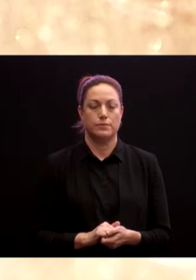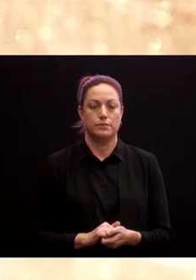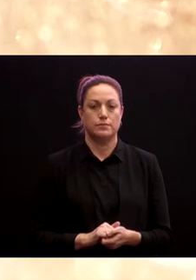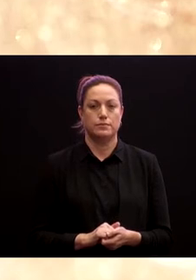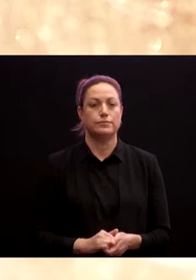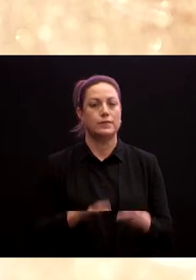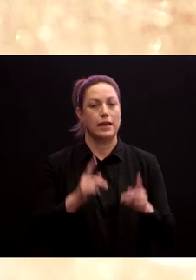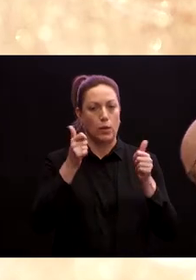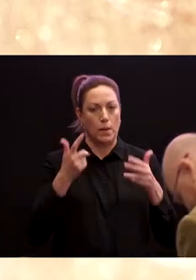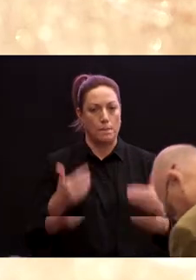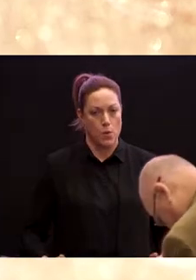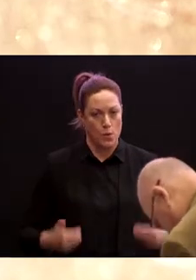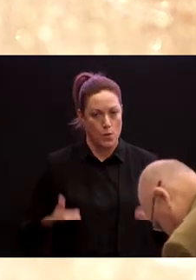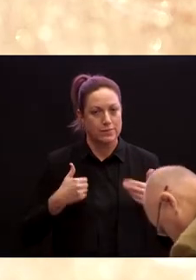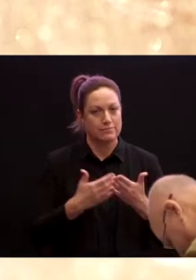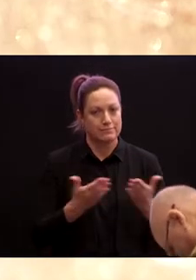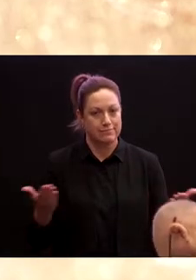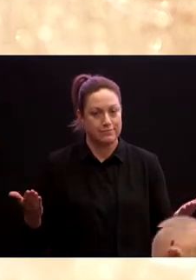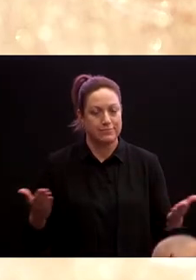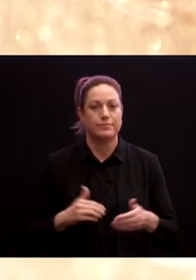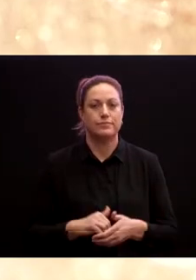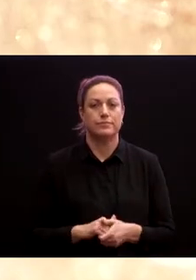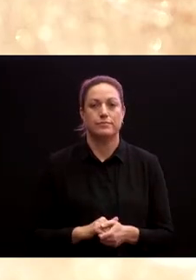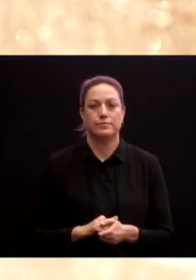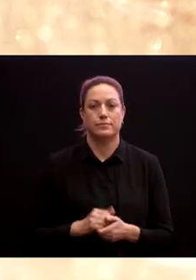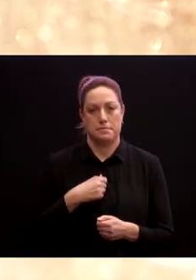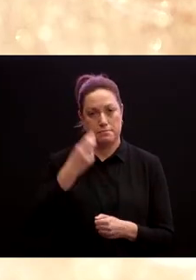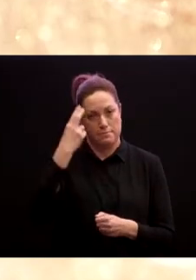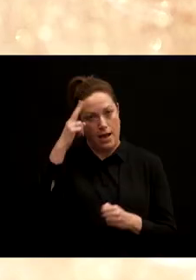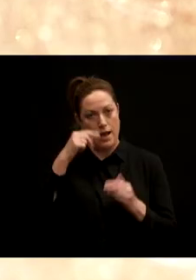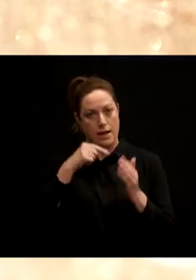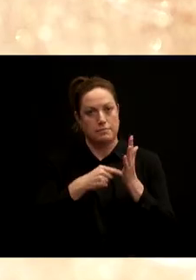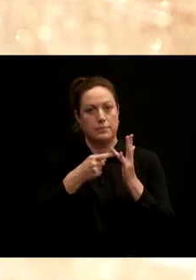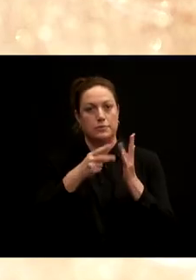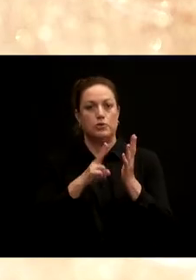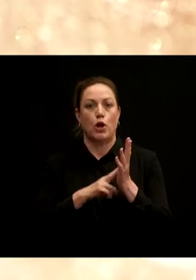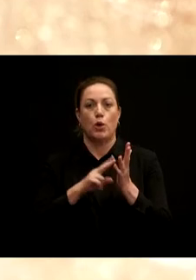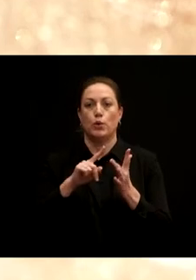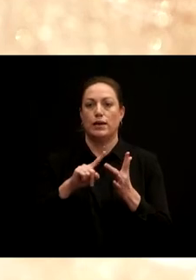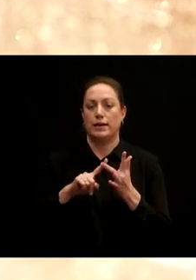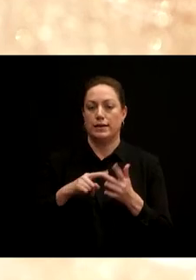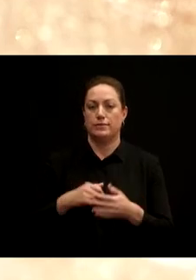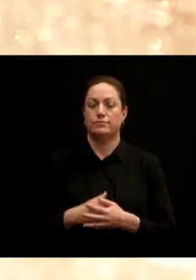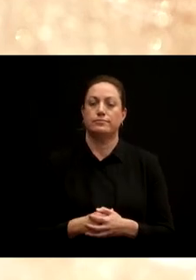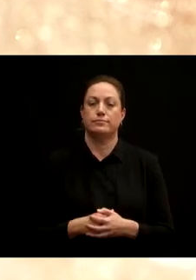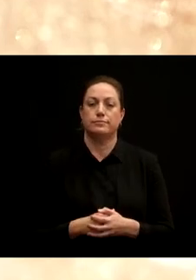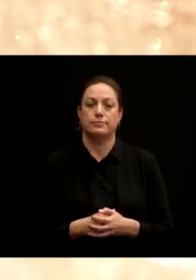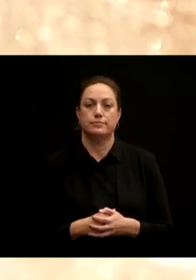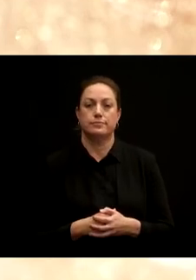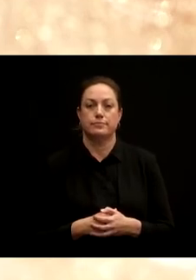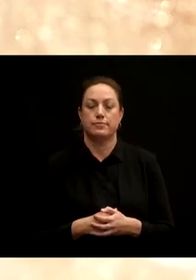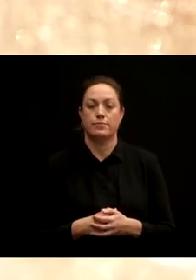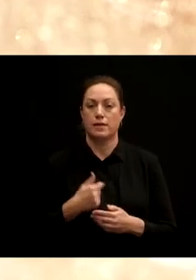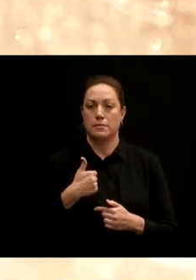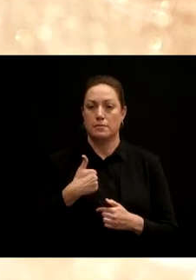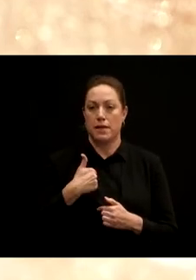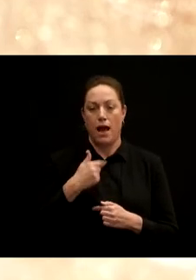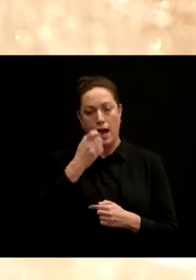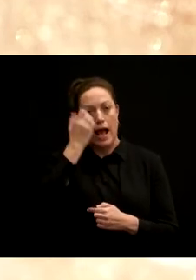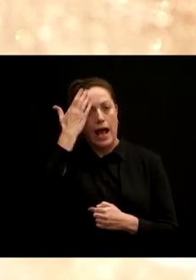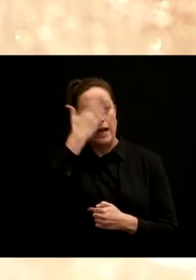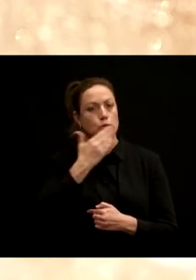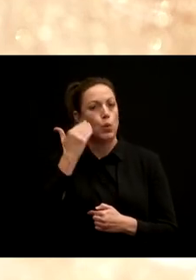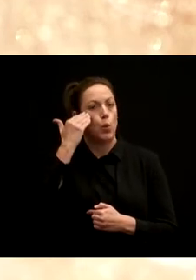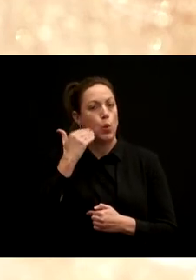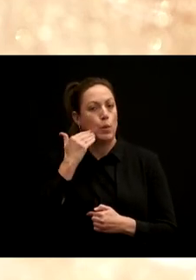Good morning, everyone. My name is Tony Janke. I am a Wudathi and Mirian woman. My family originally